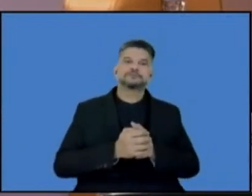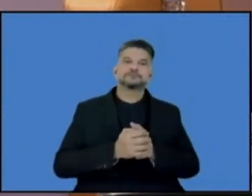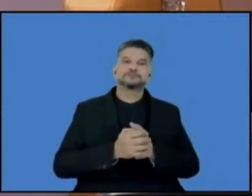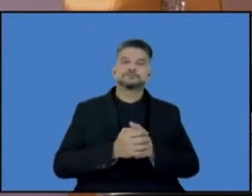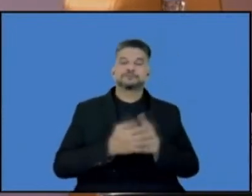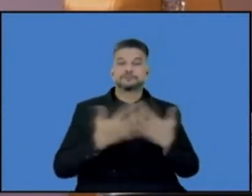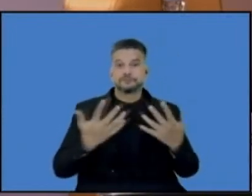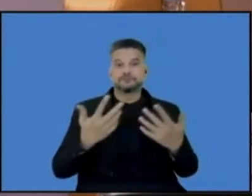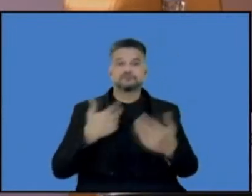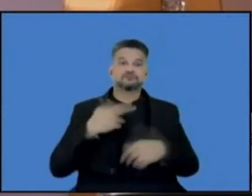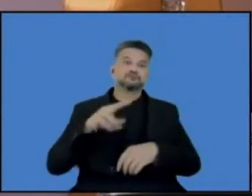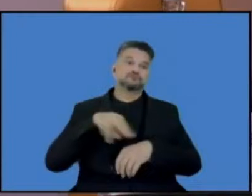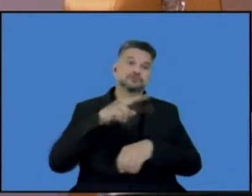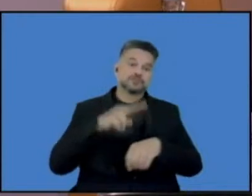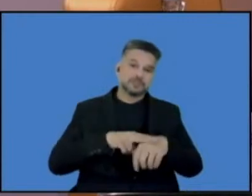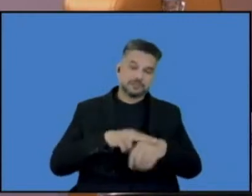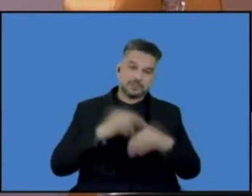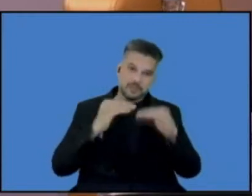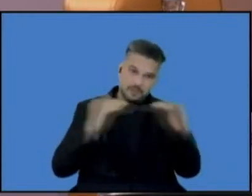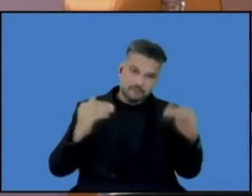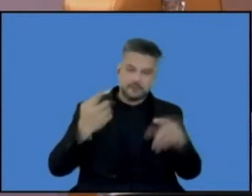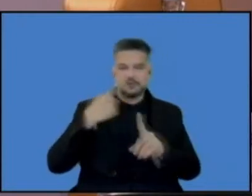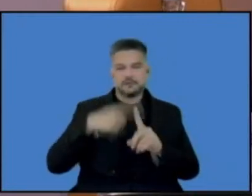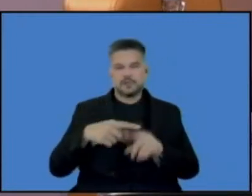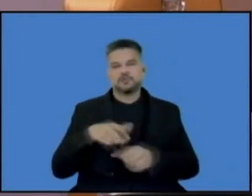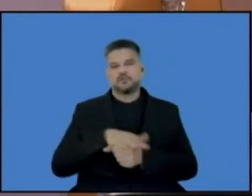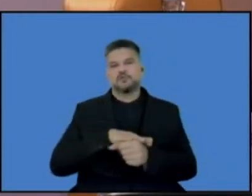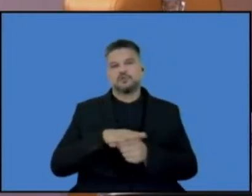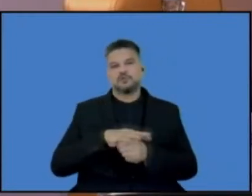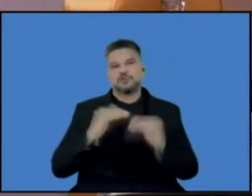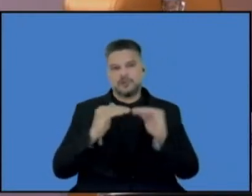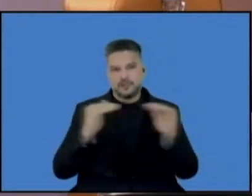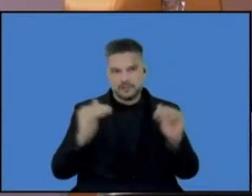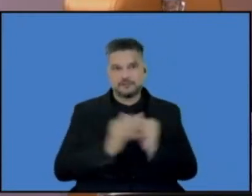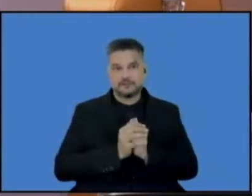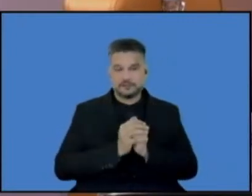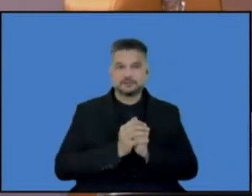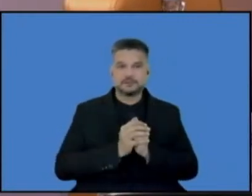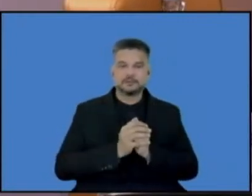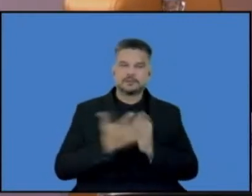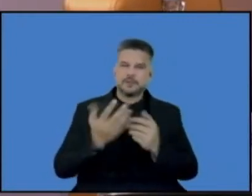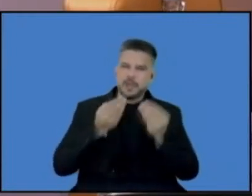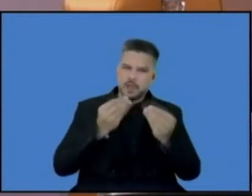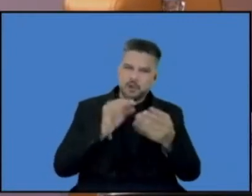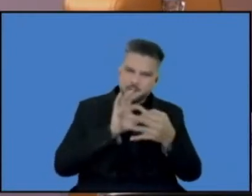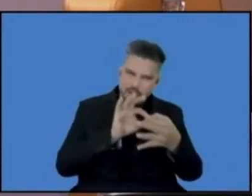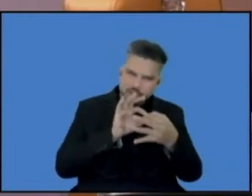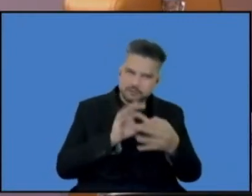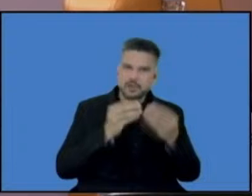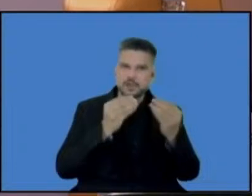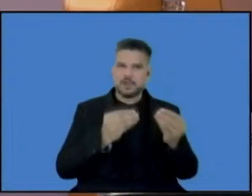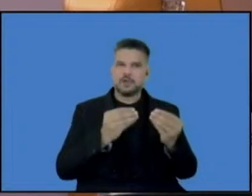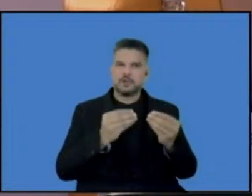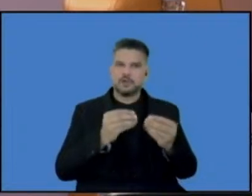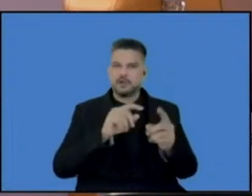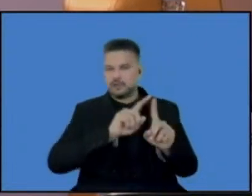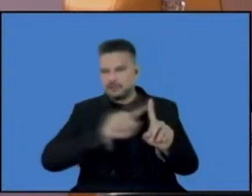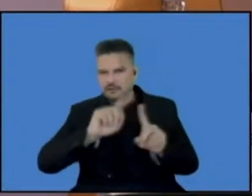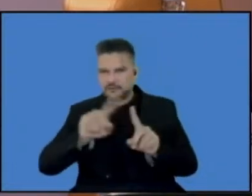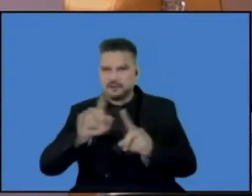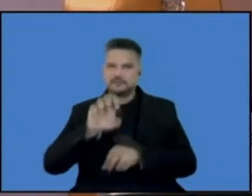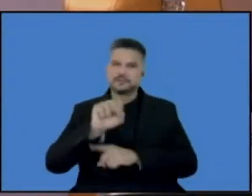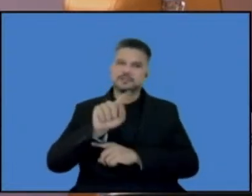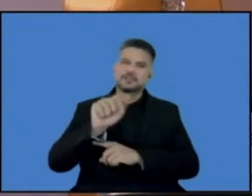the national level as well as the local level. So again, engagement with all relevant stakeholders, with our